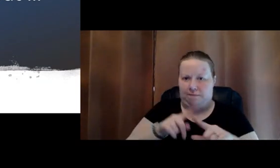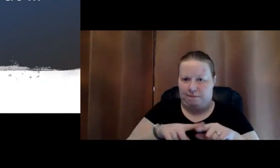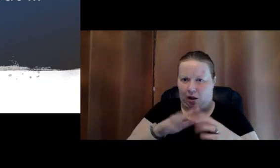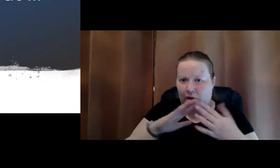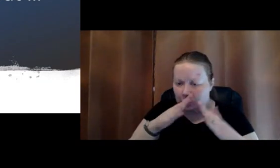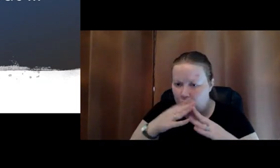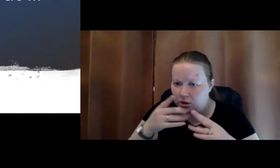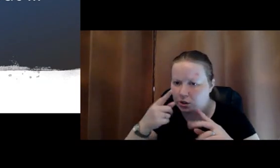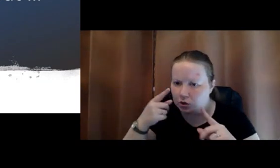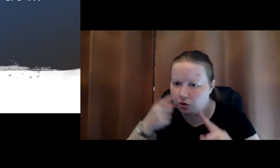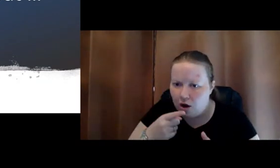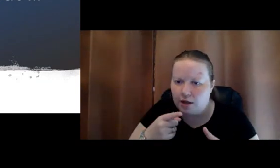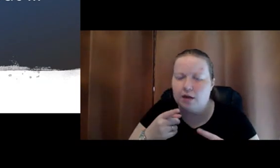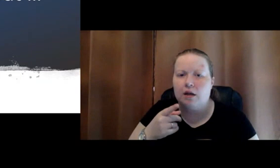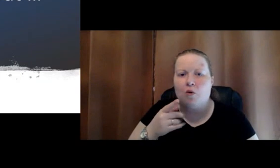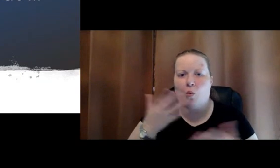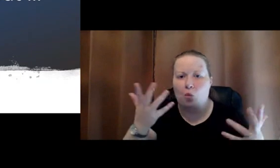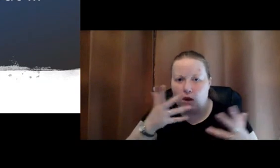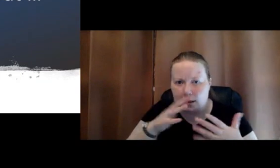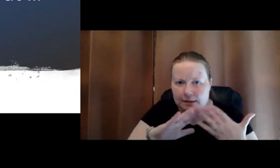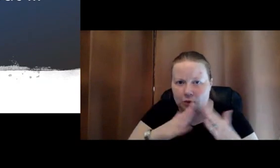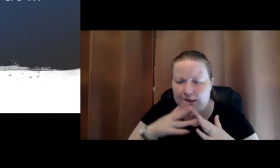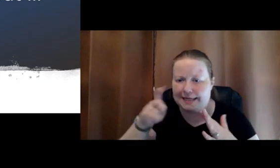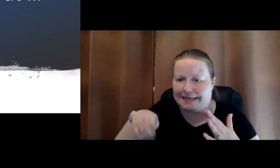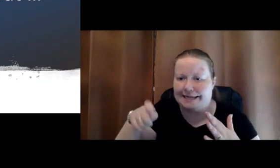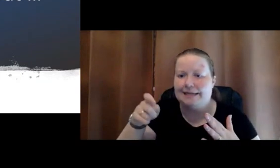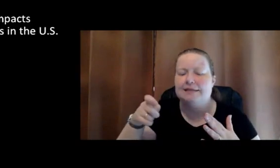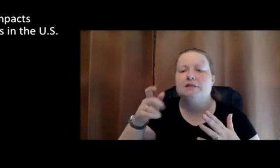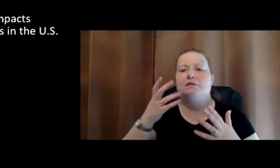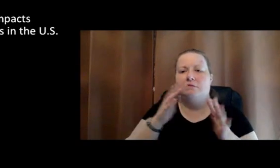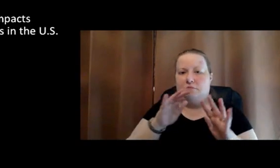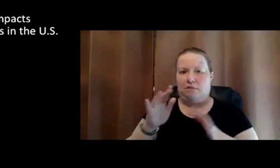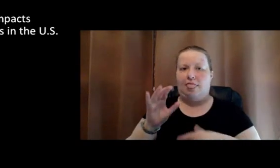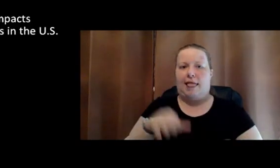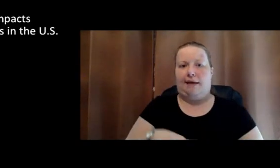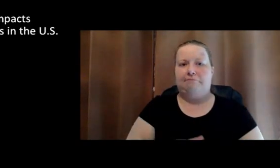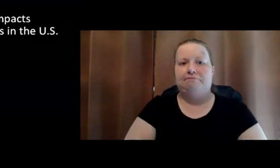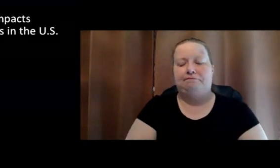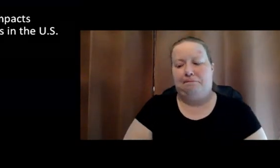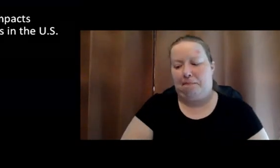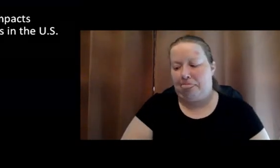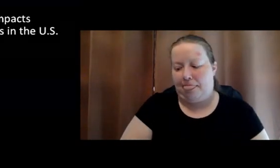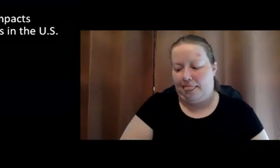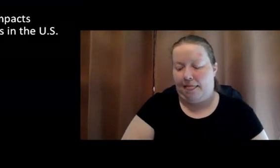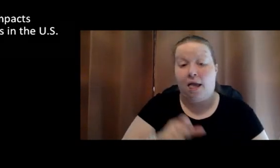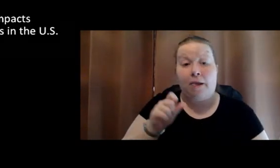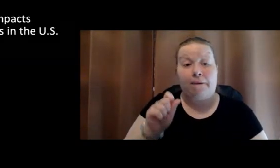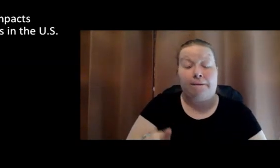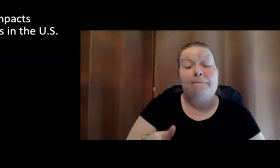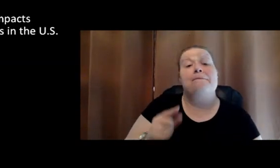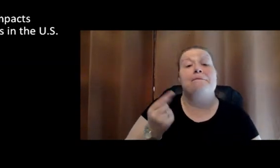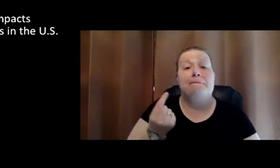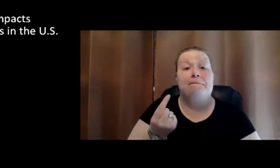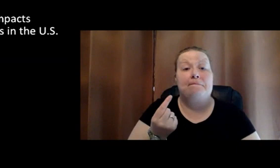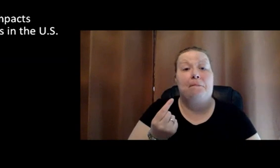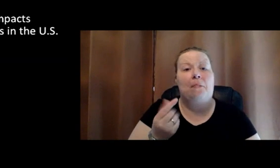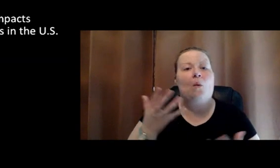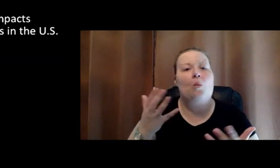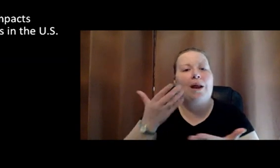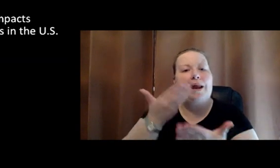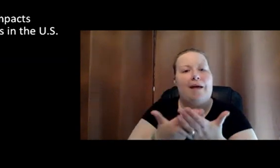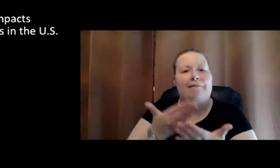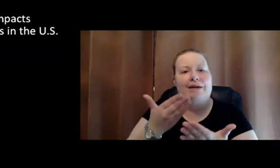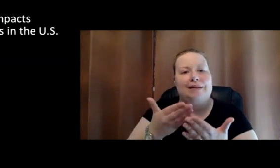targeting, what that community needs, and that sort of idea. But the question is, what evidence is